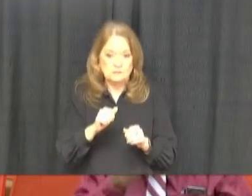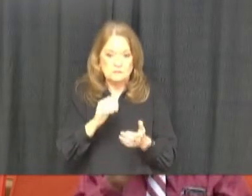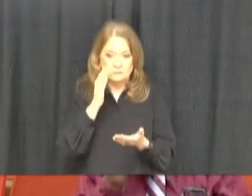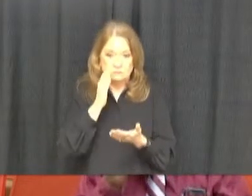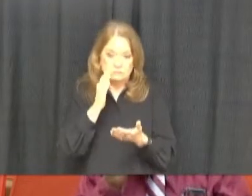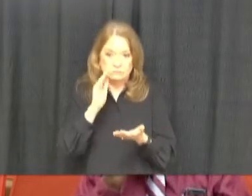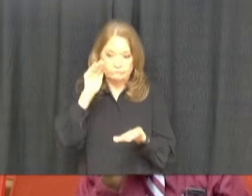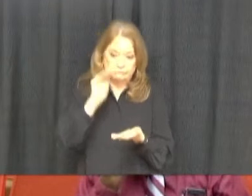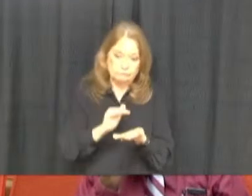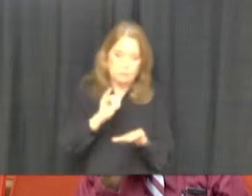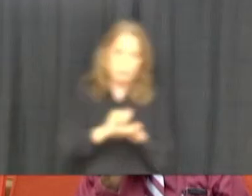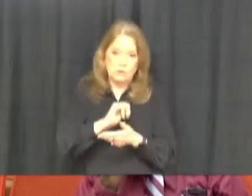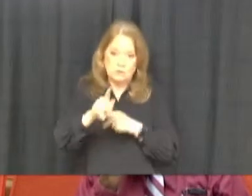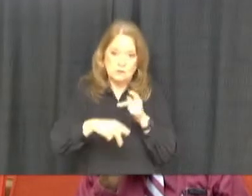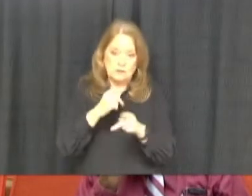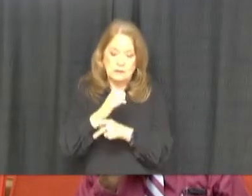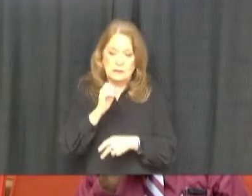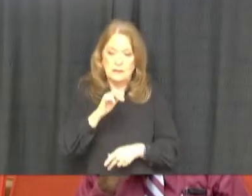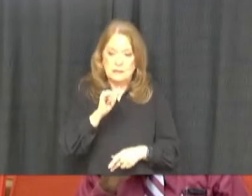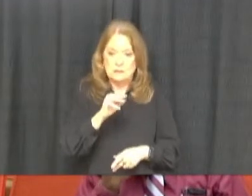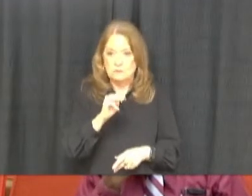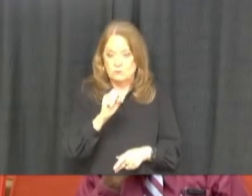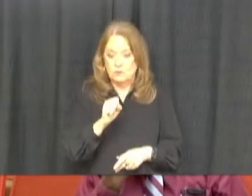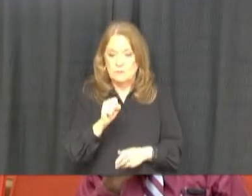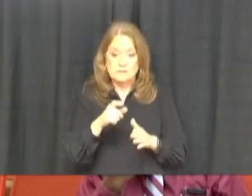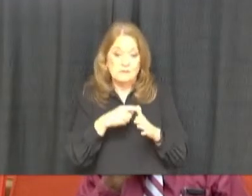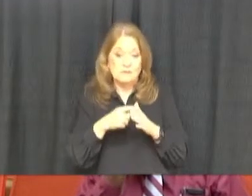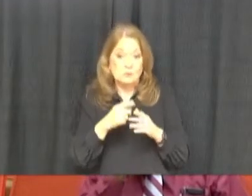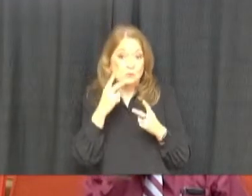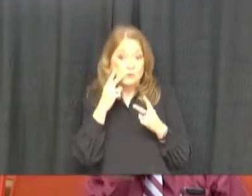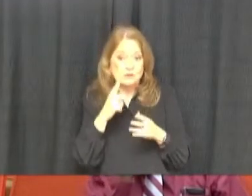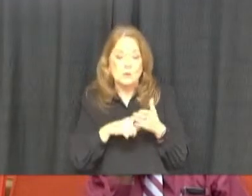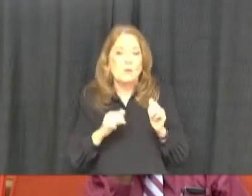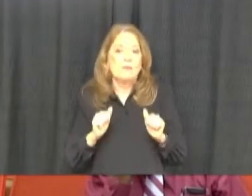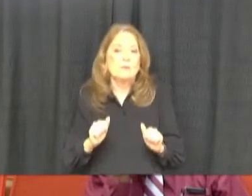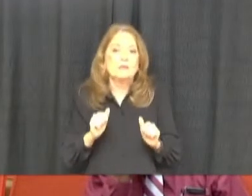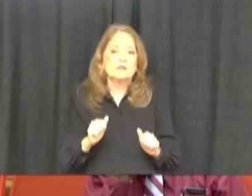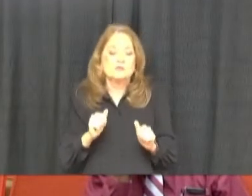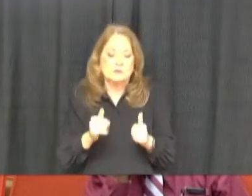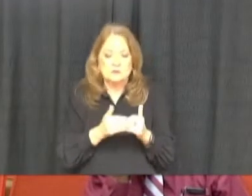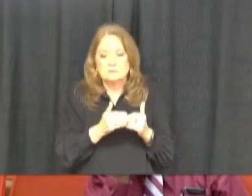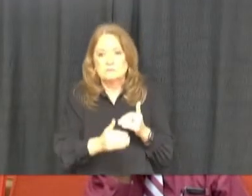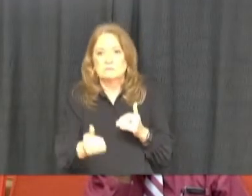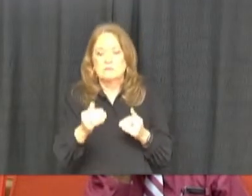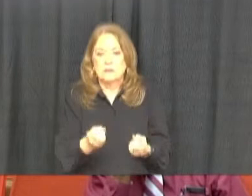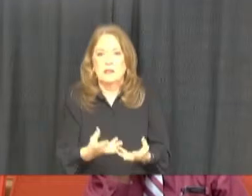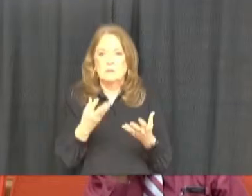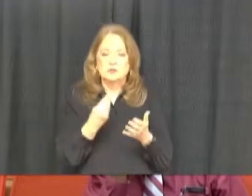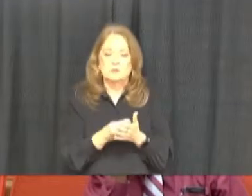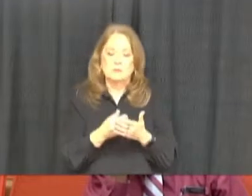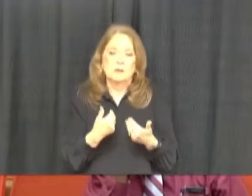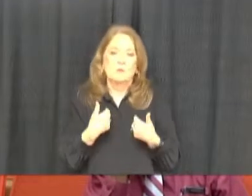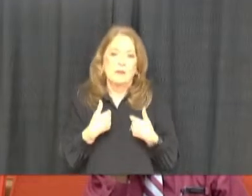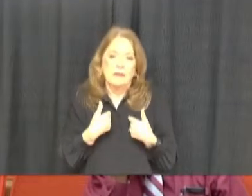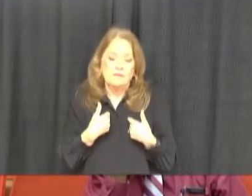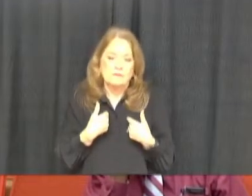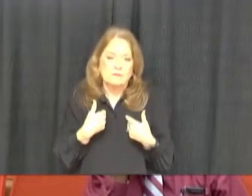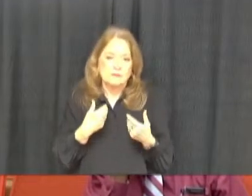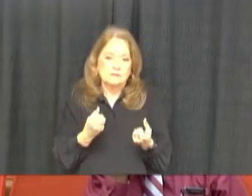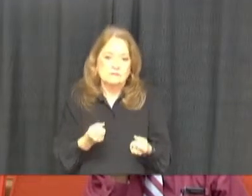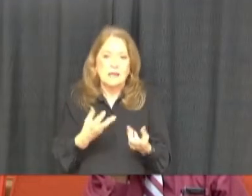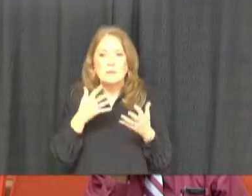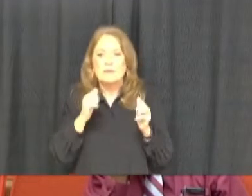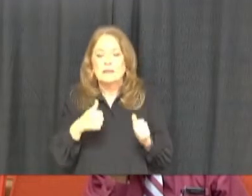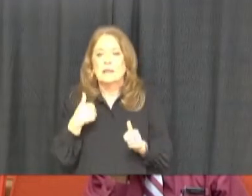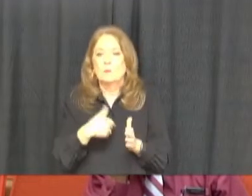crimes. And then, we'll just see what the potential is at the rest of them and how much money we have, and how many